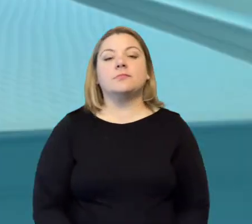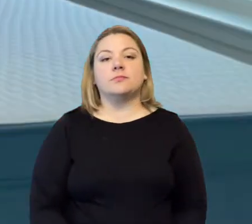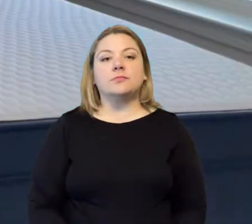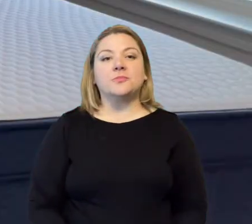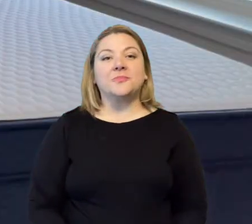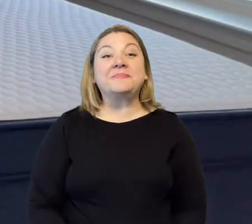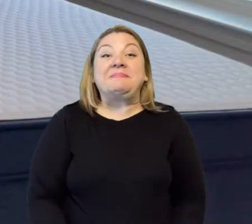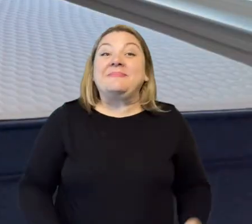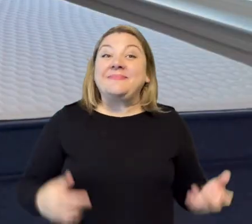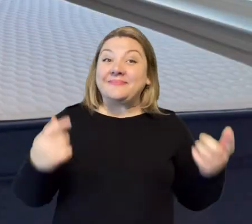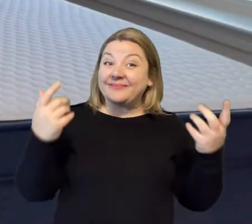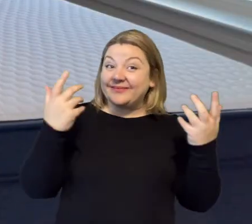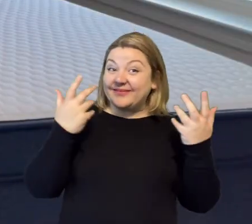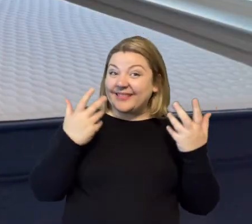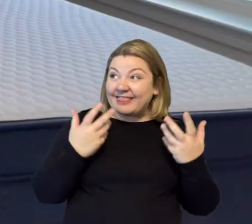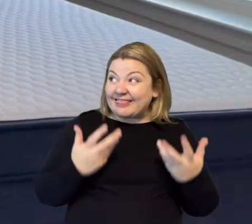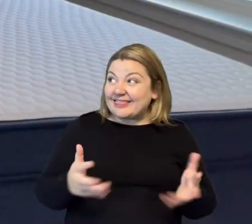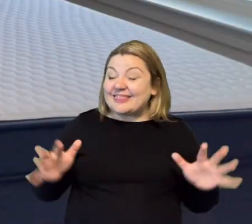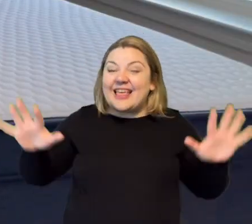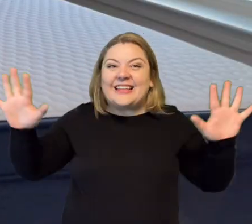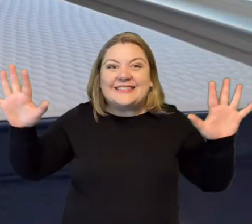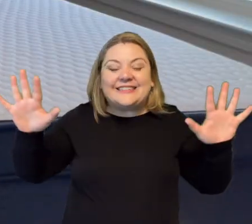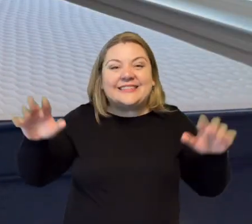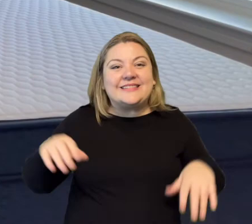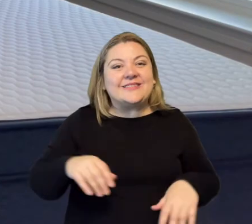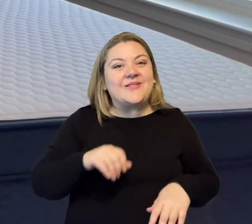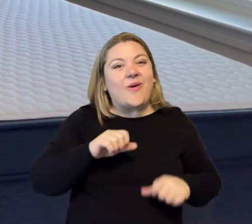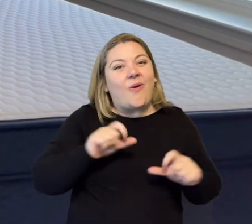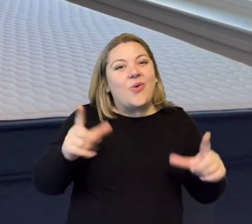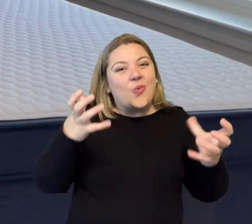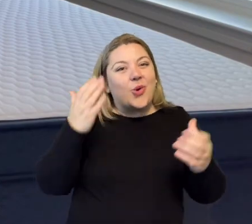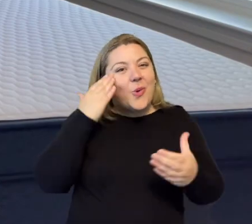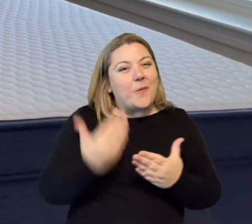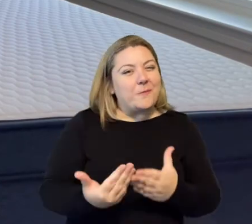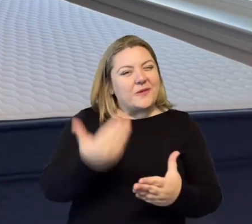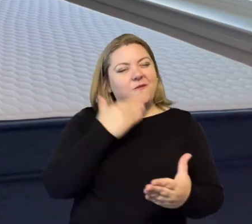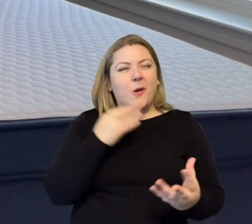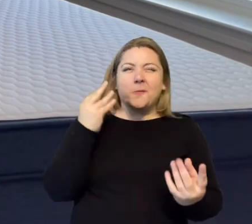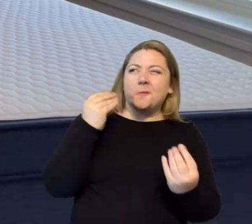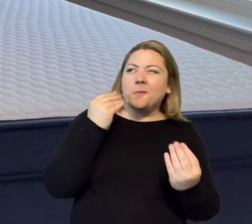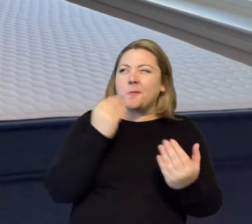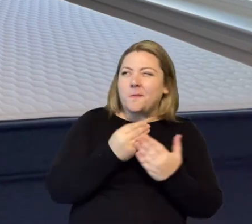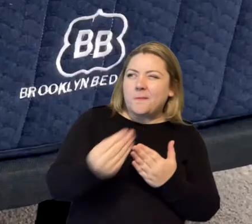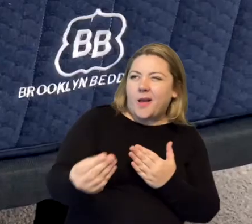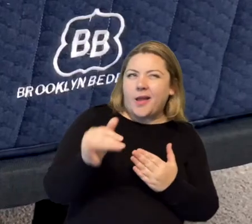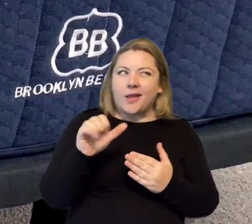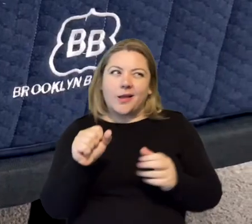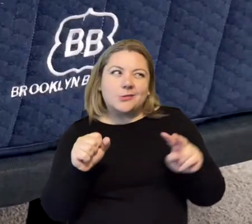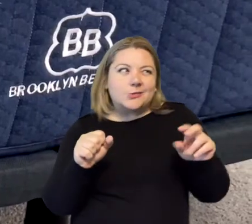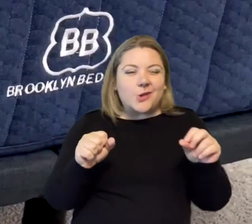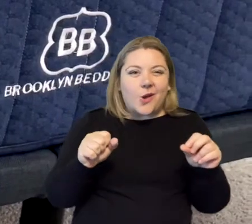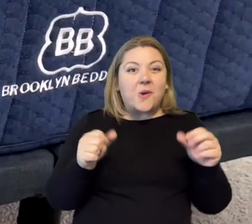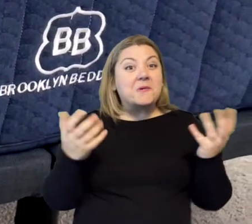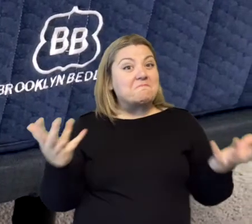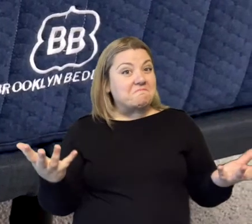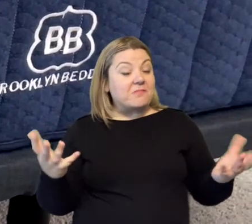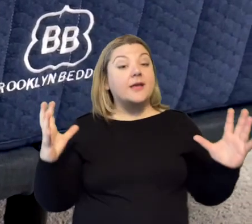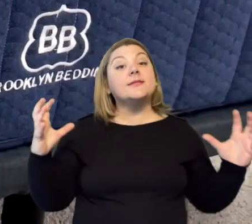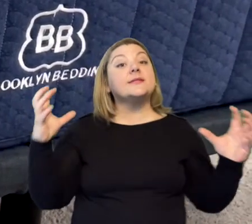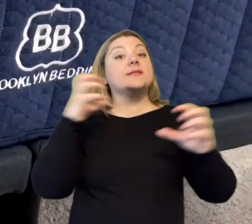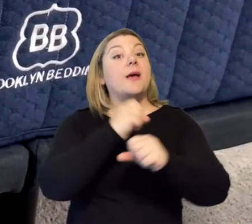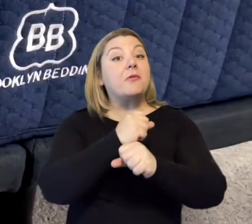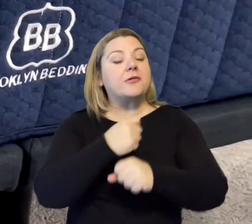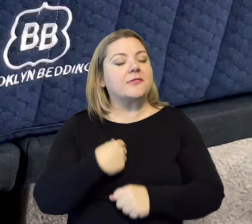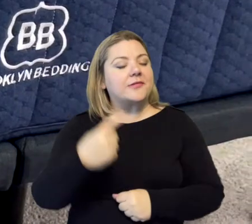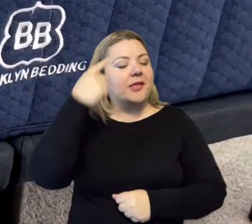All right, I think we've talked about everything you need to know before you buy the Brooklyn Aurora mattress. Overall, this is a really